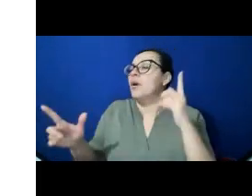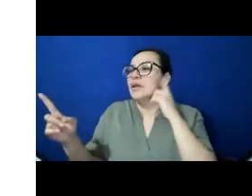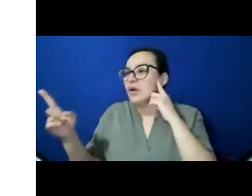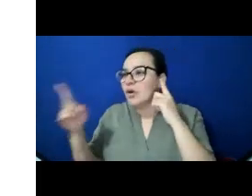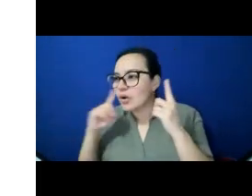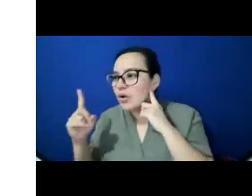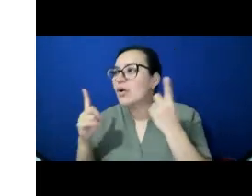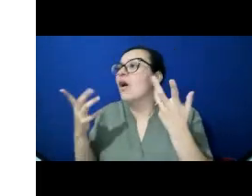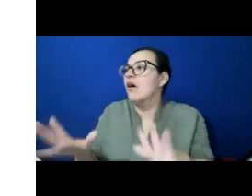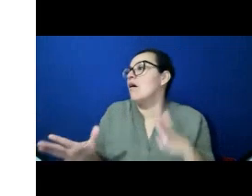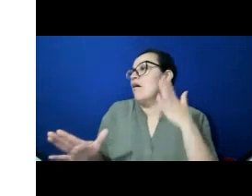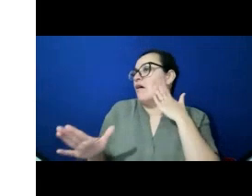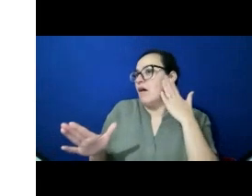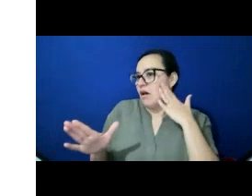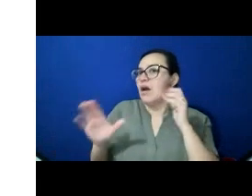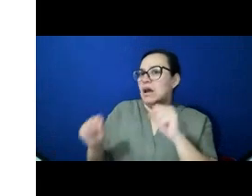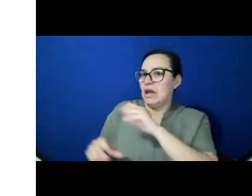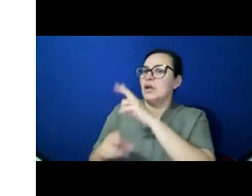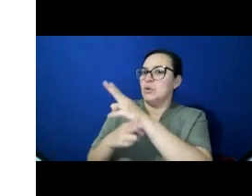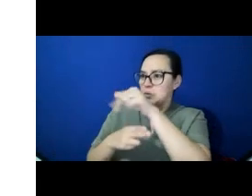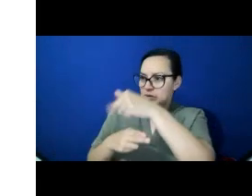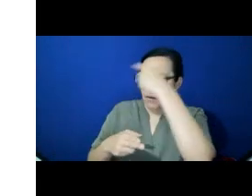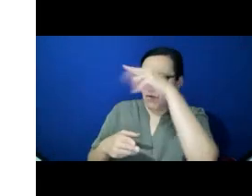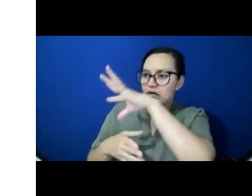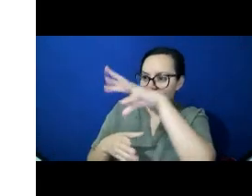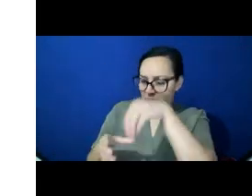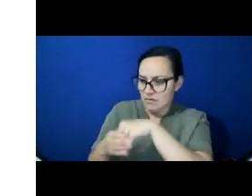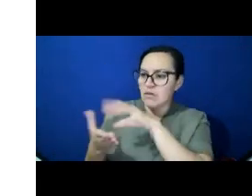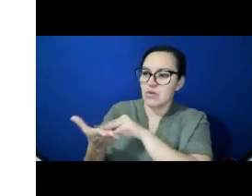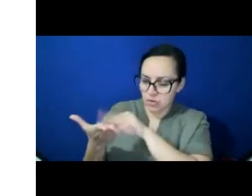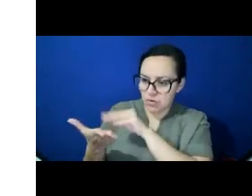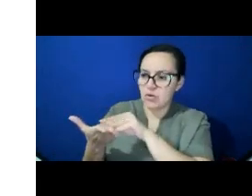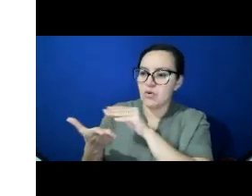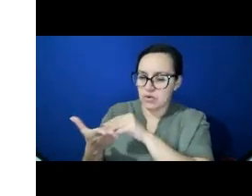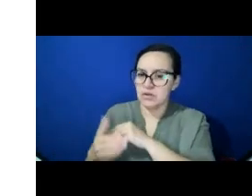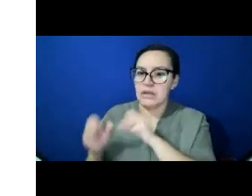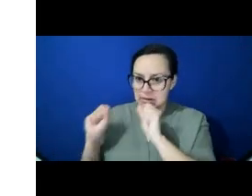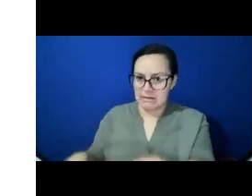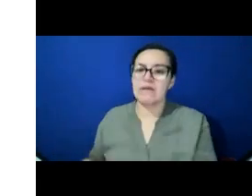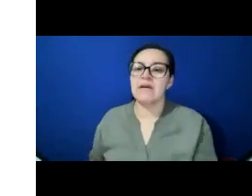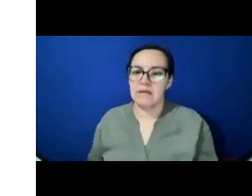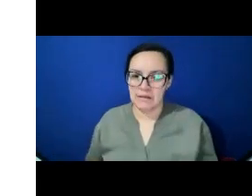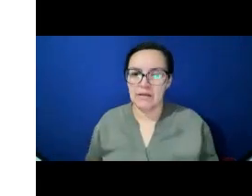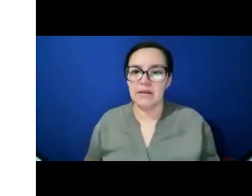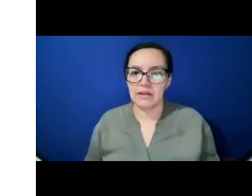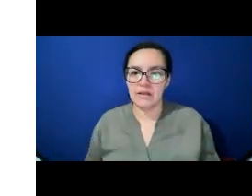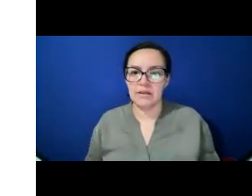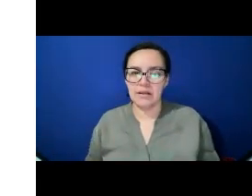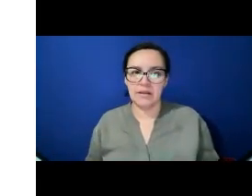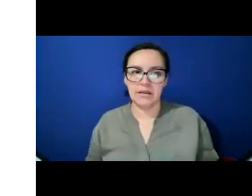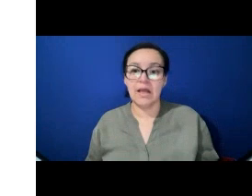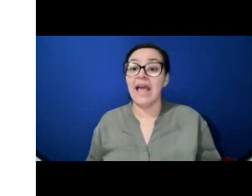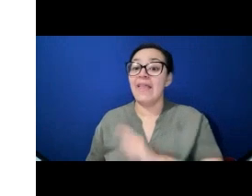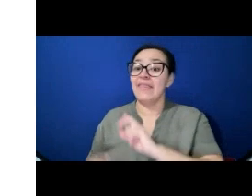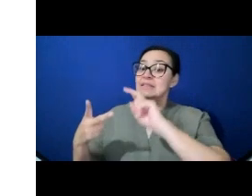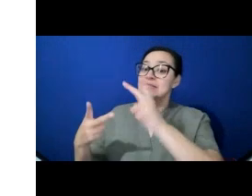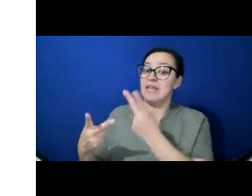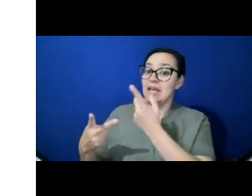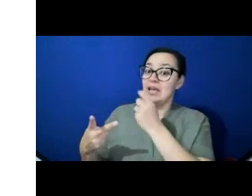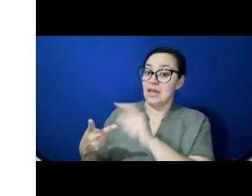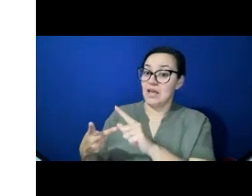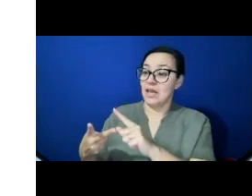their way to the university, of course it could be used. I understand that it could be done, but definitely